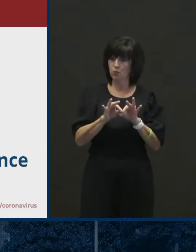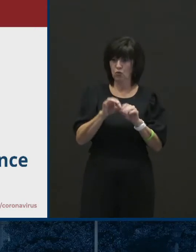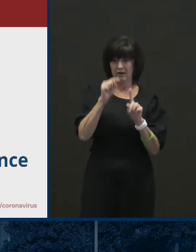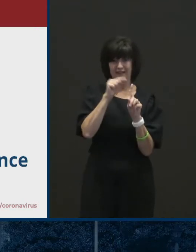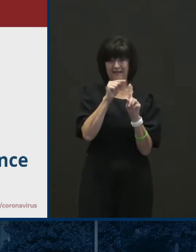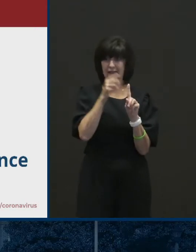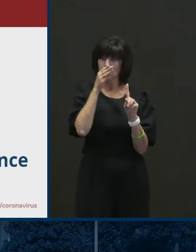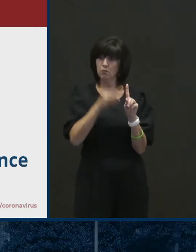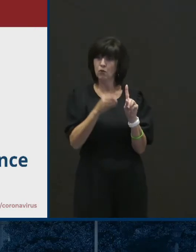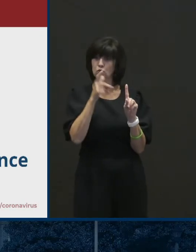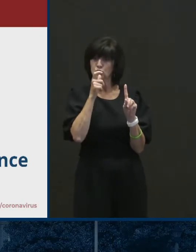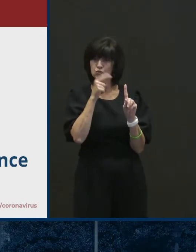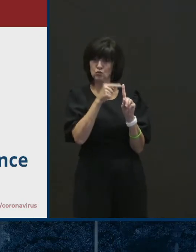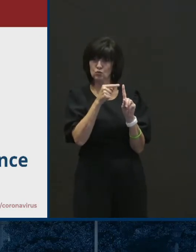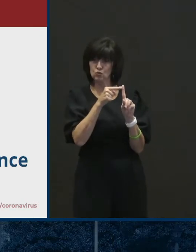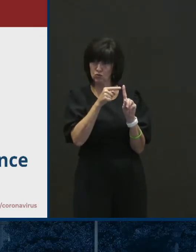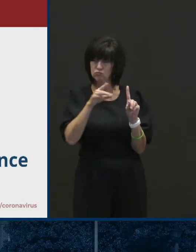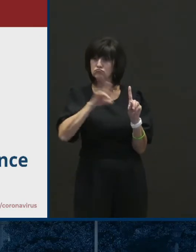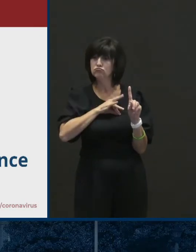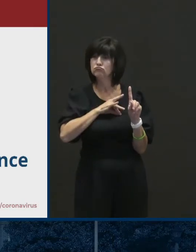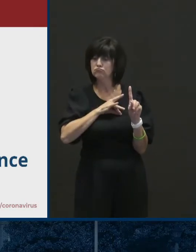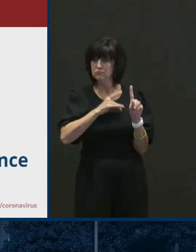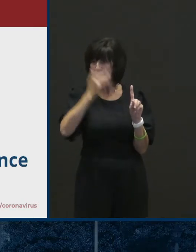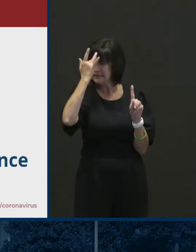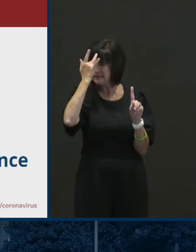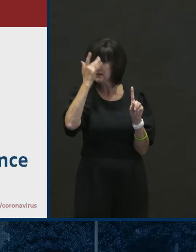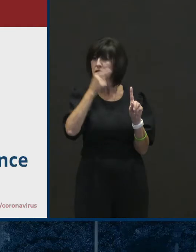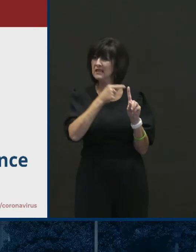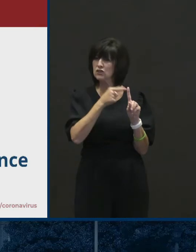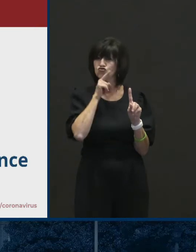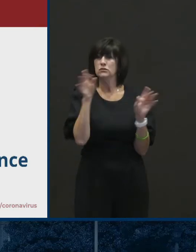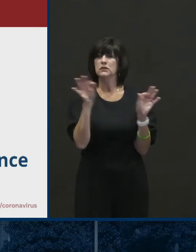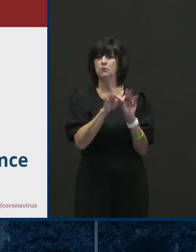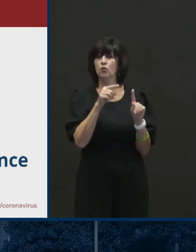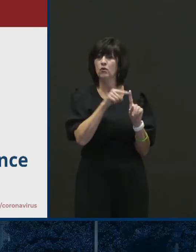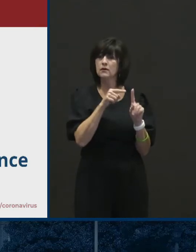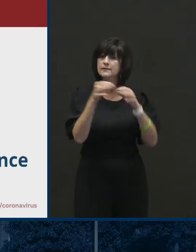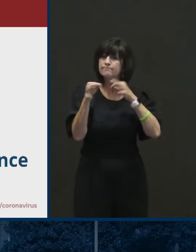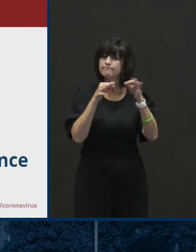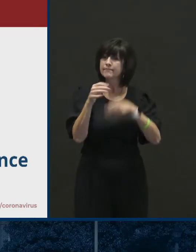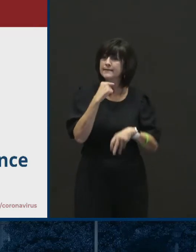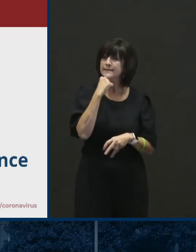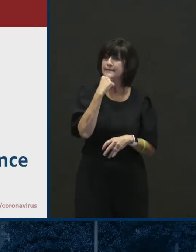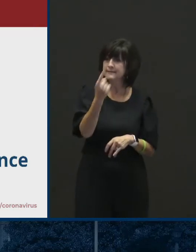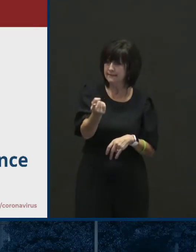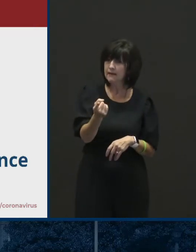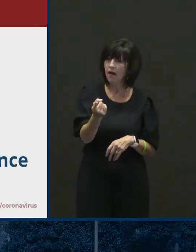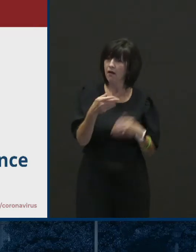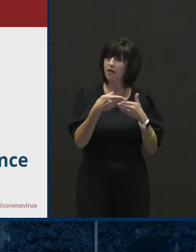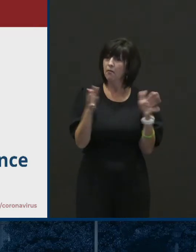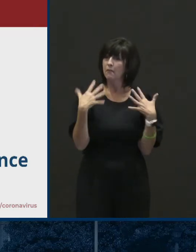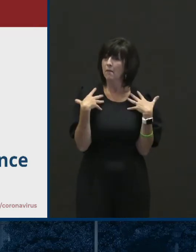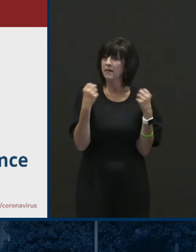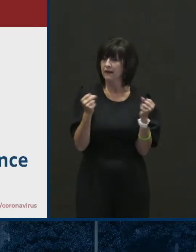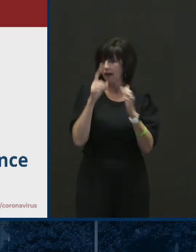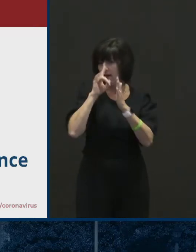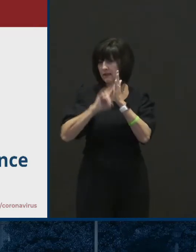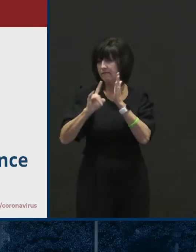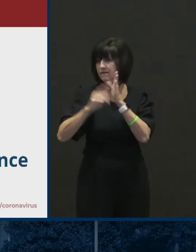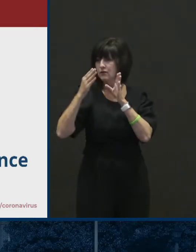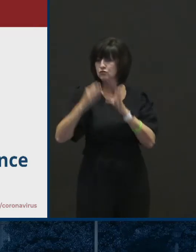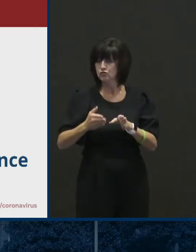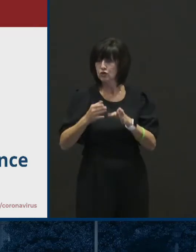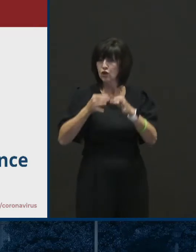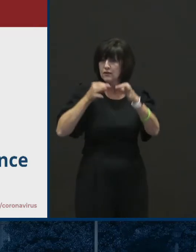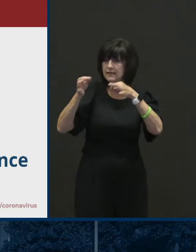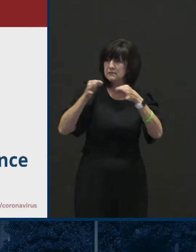to our case investigator and gives the information that is needed, because it not only helps that person so they